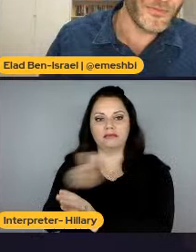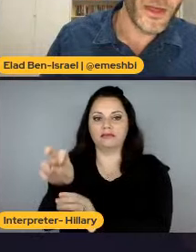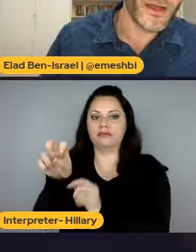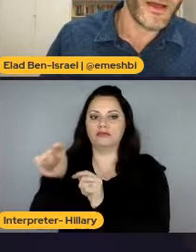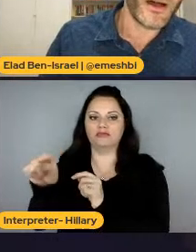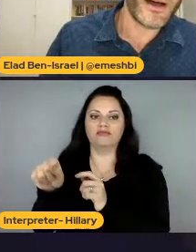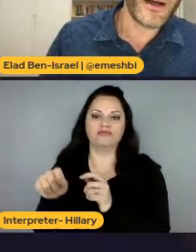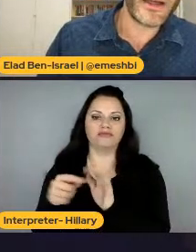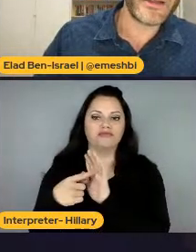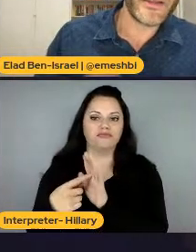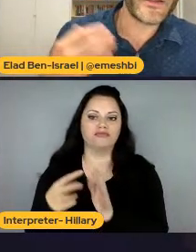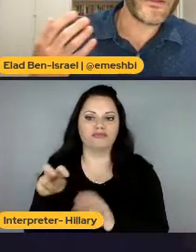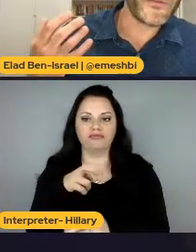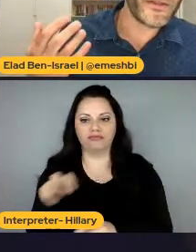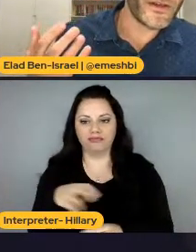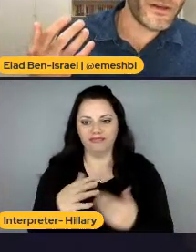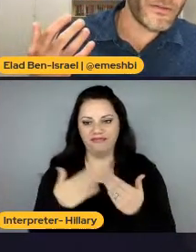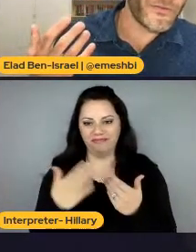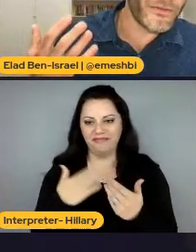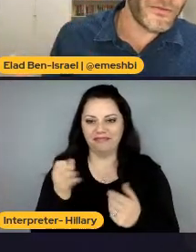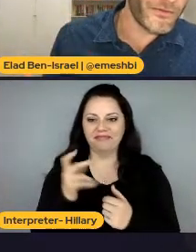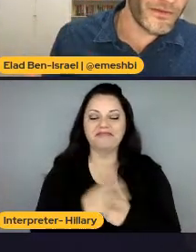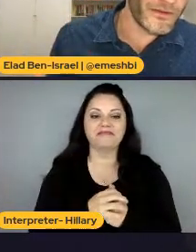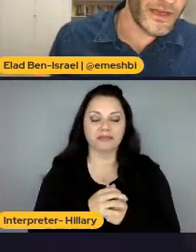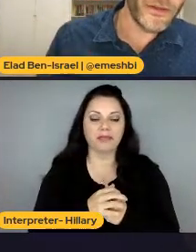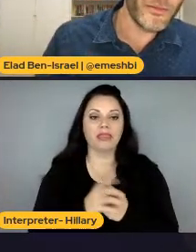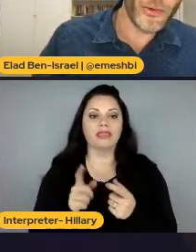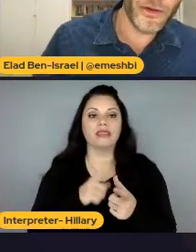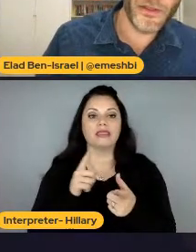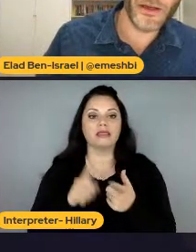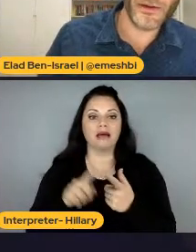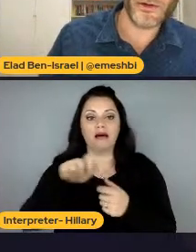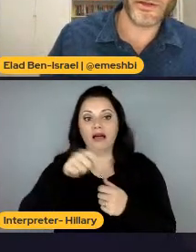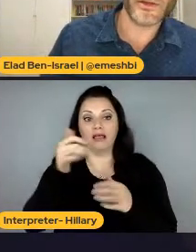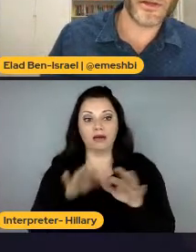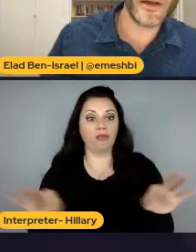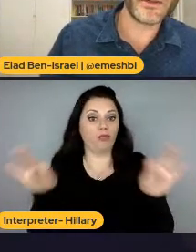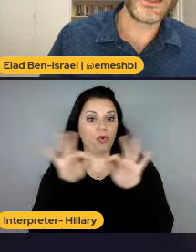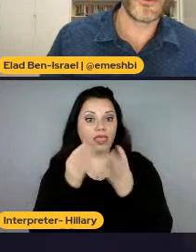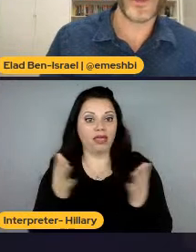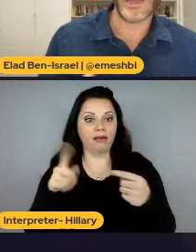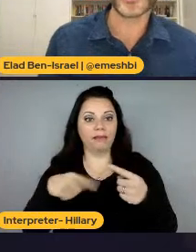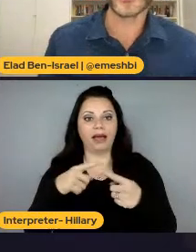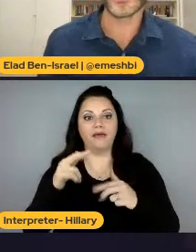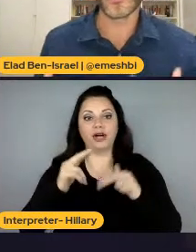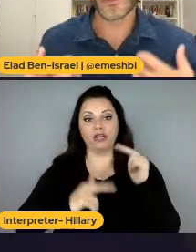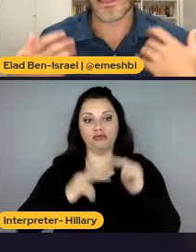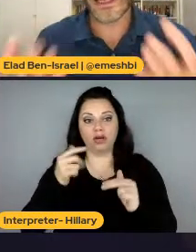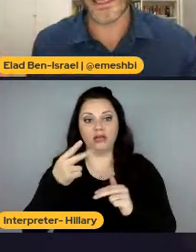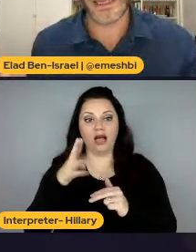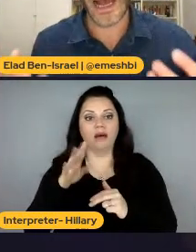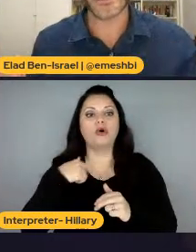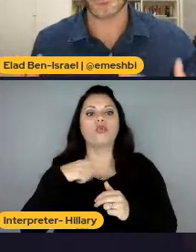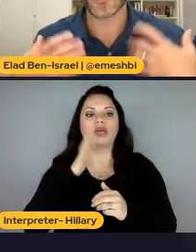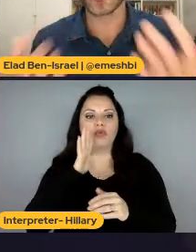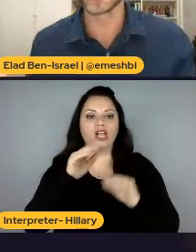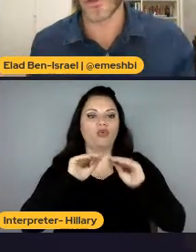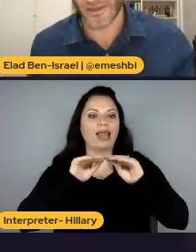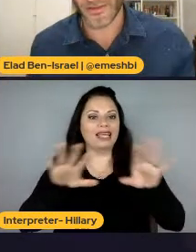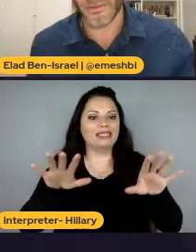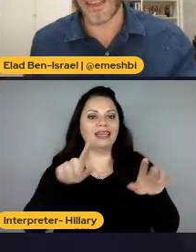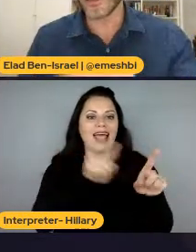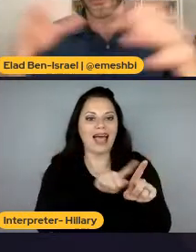those two. And the other important thing about Construct Hub is that we're actually going to release it as